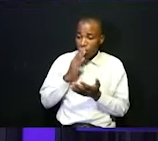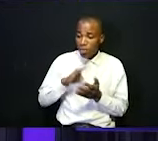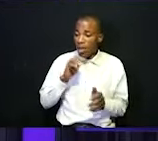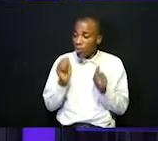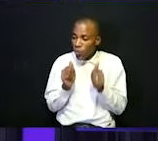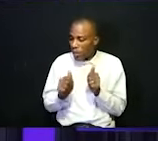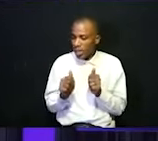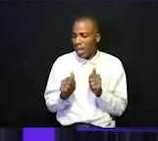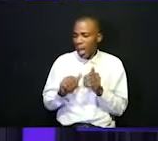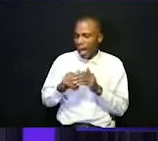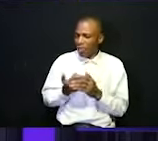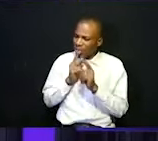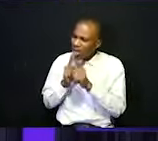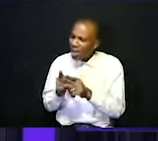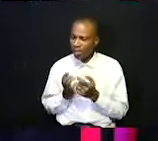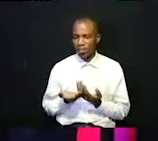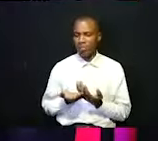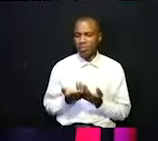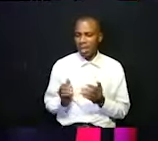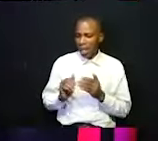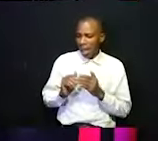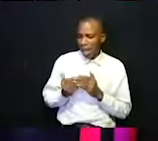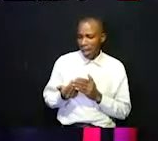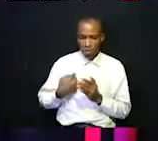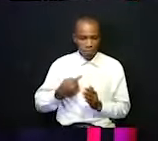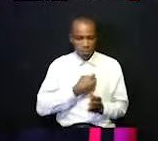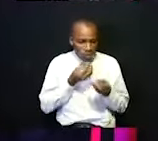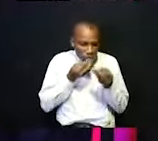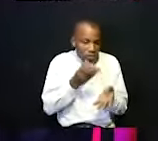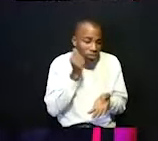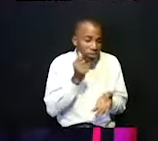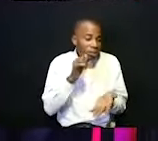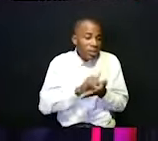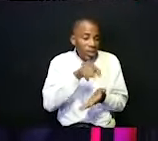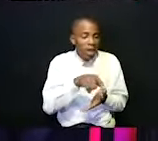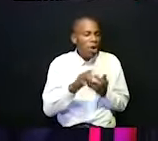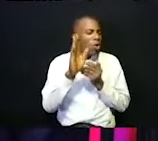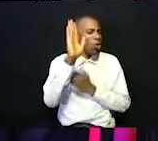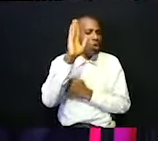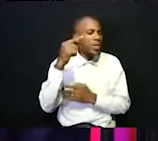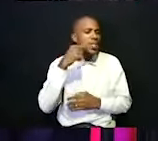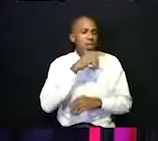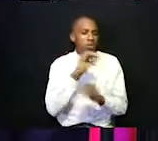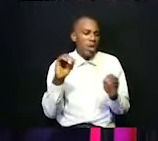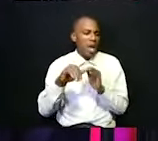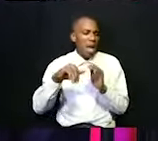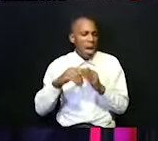quest? How do we prove to this lady and to the world that God is not a